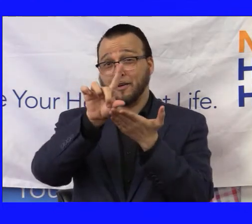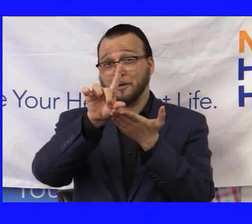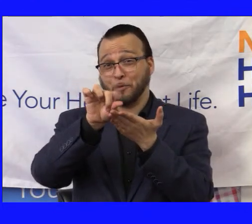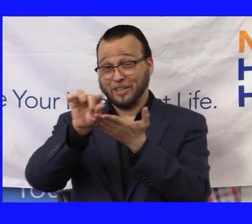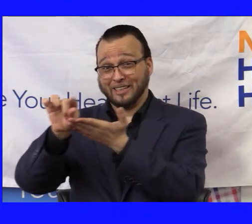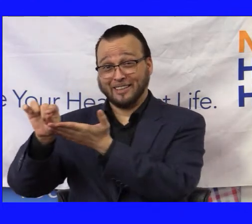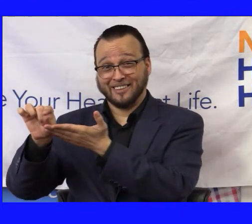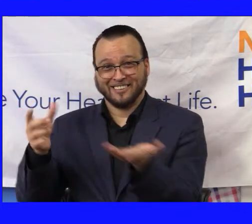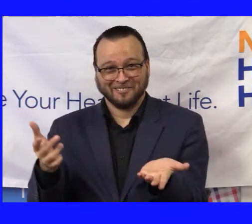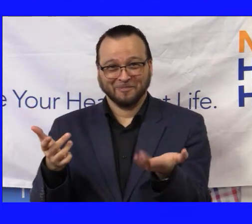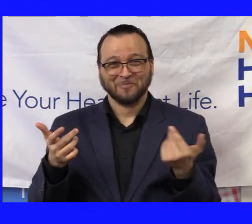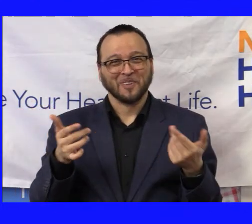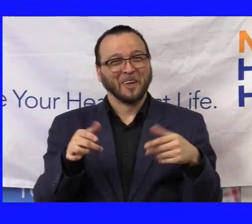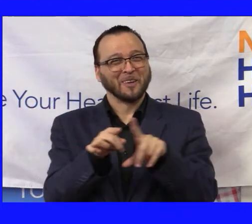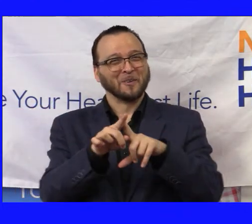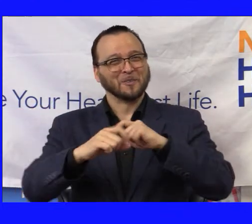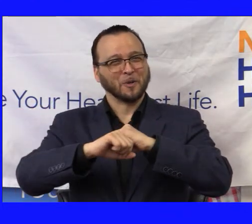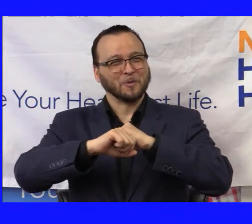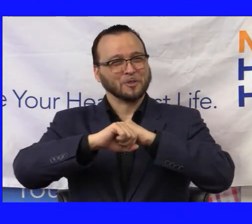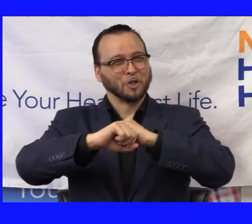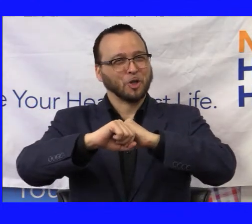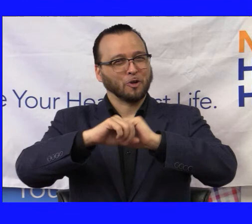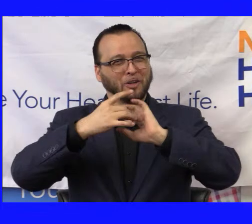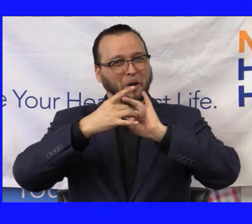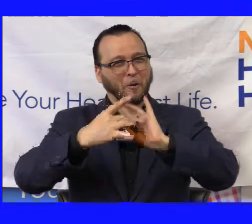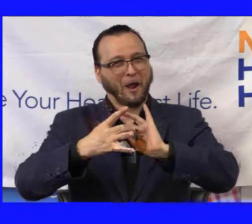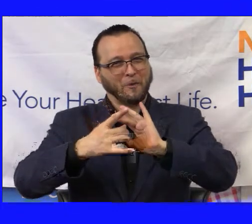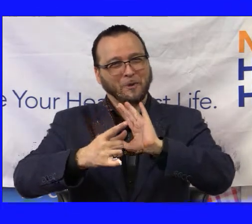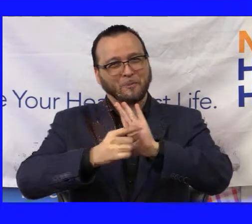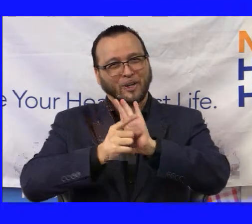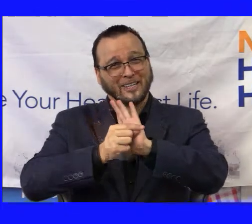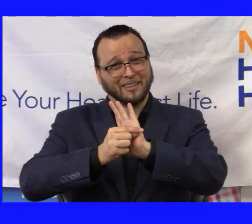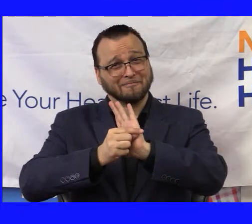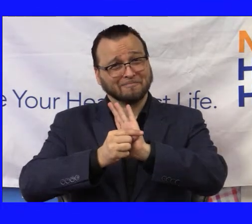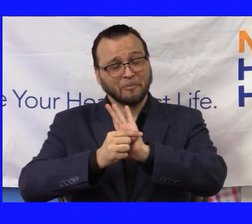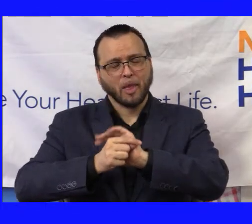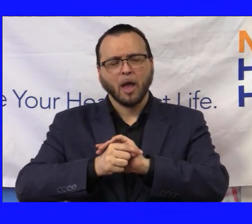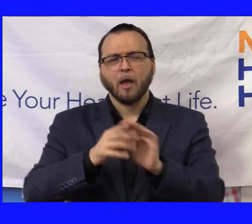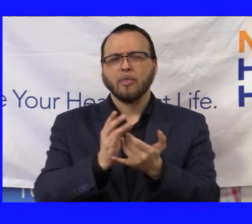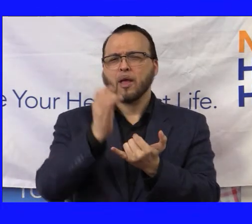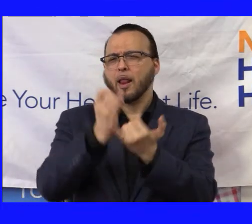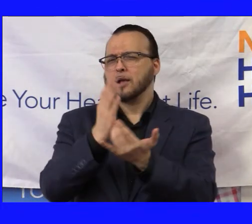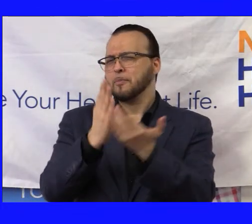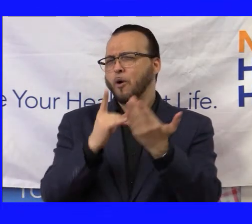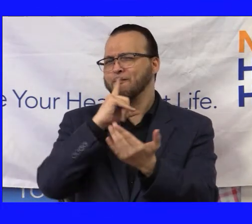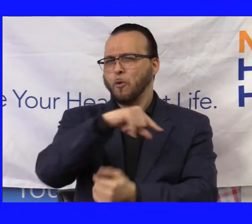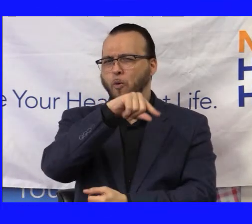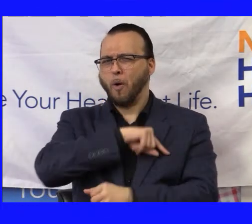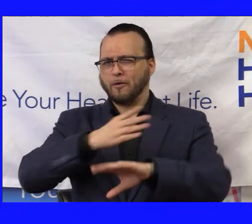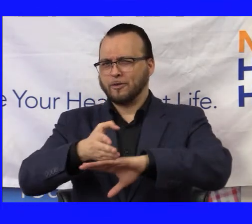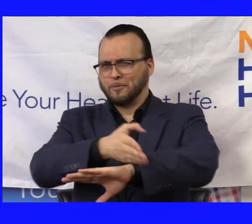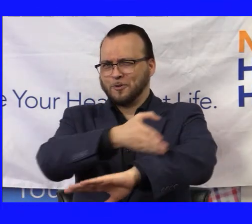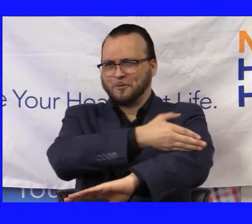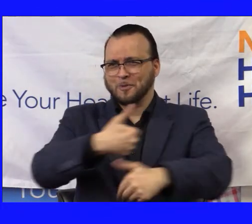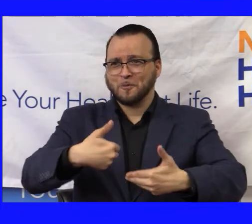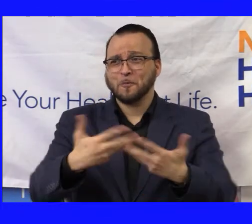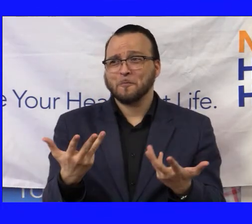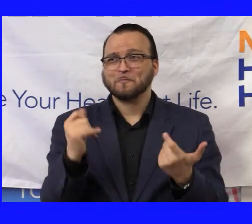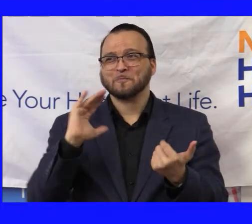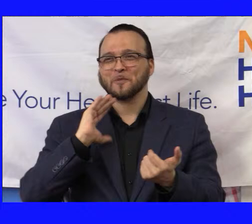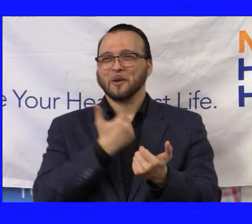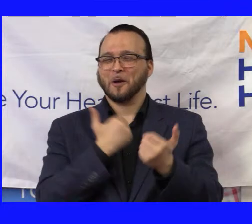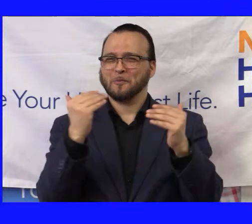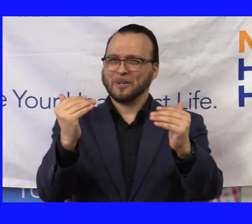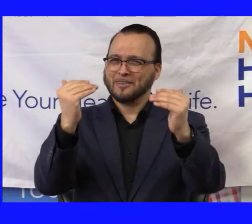printing, as well as security around the printing. And then the last piece for the quality improvement is